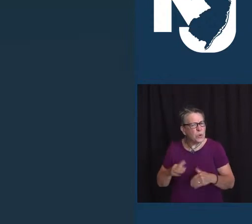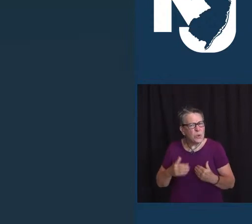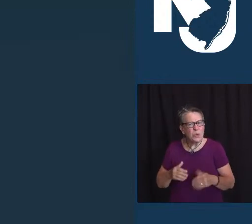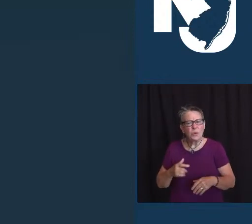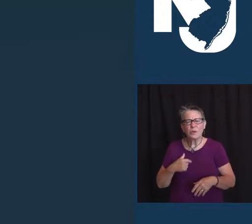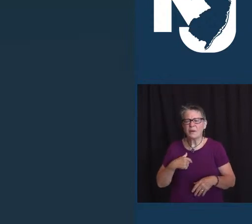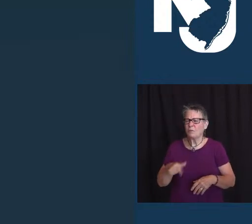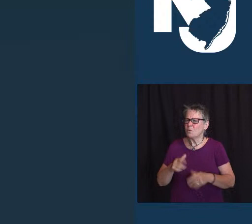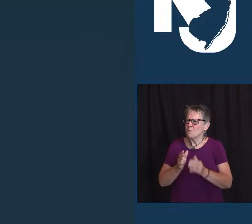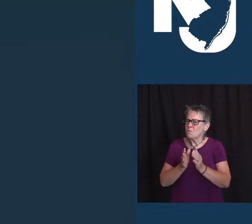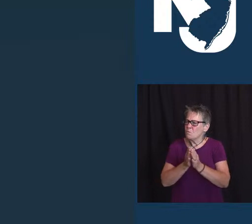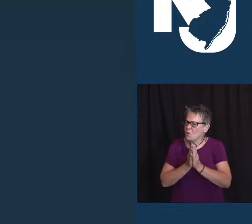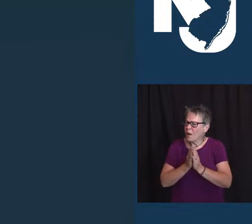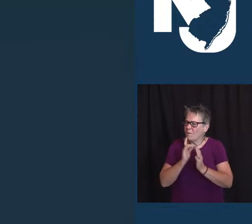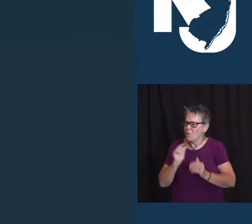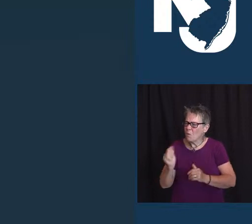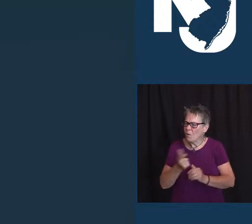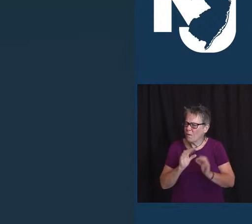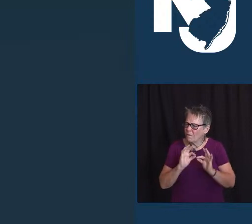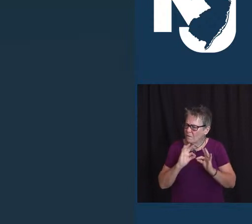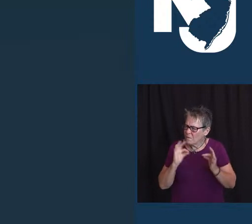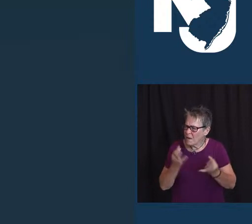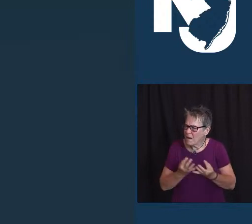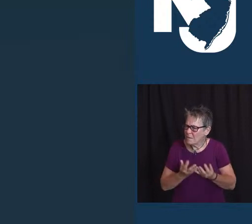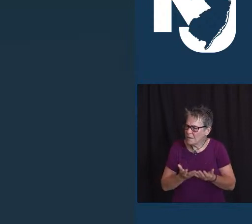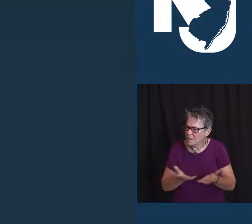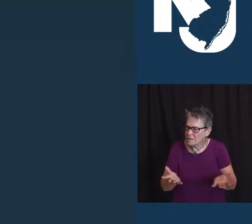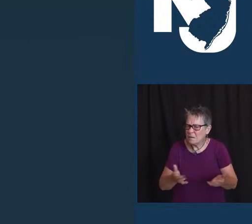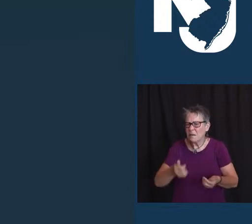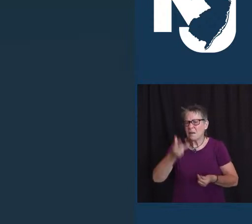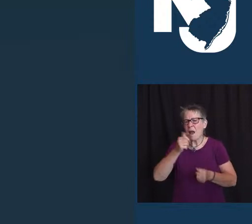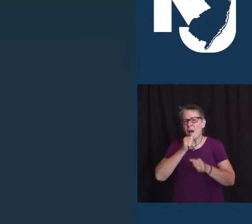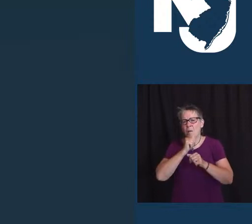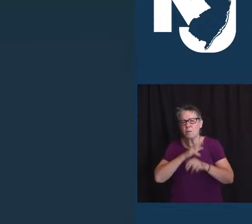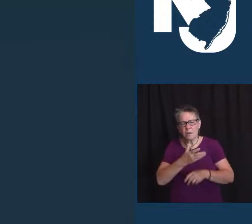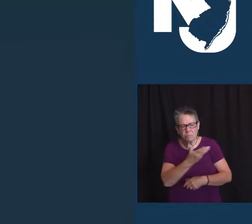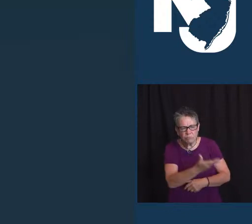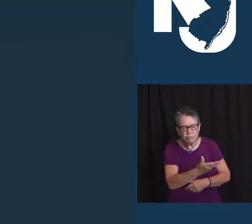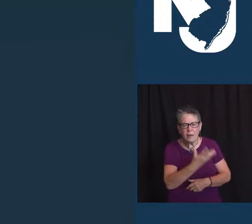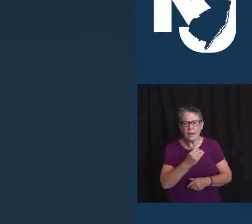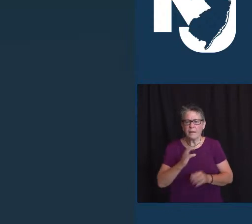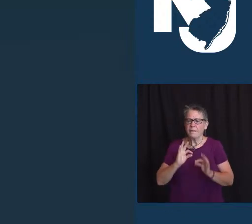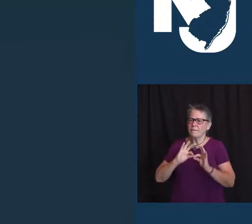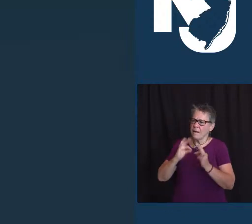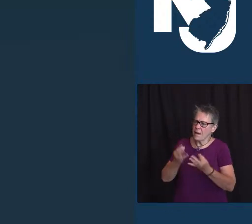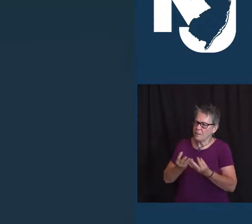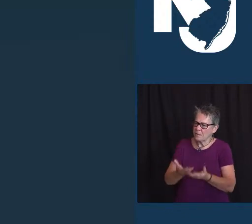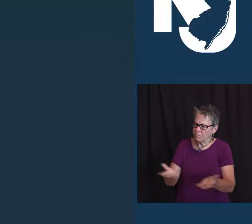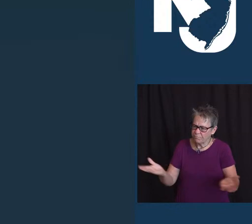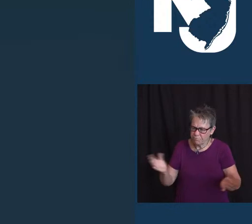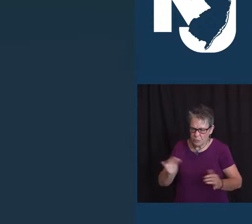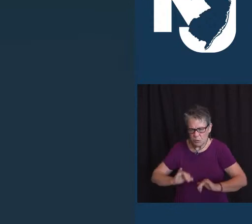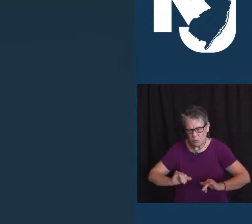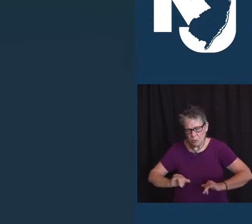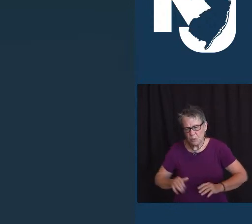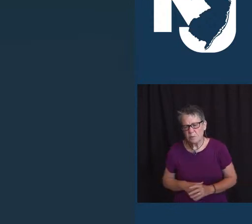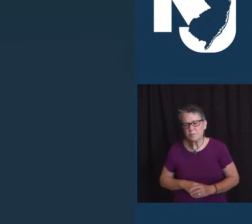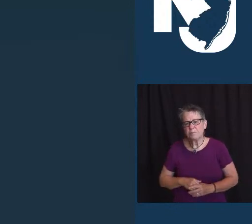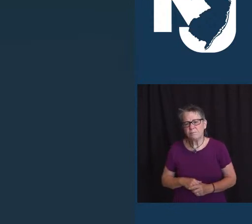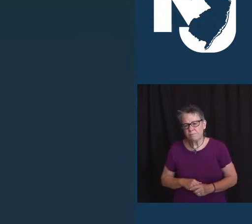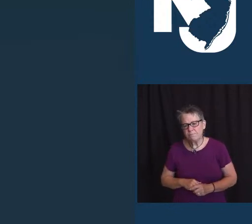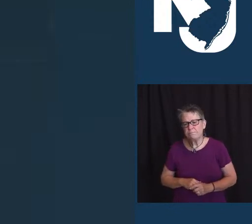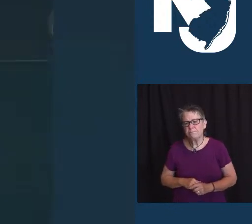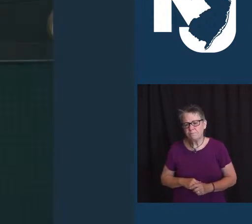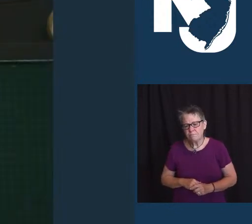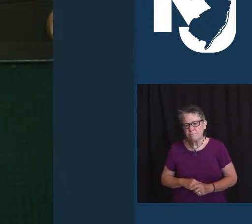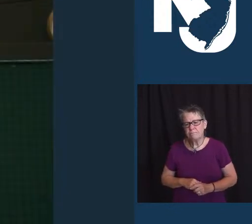God also blesses Anna, and we thank her for so wonderfully living our great New Jersey values. Let's